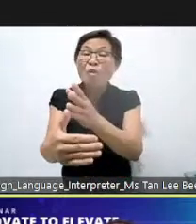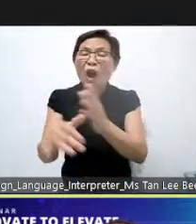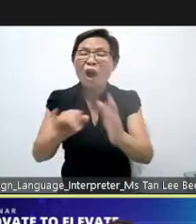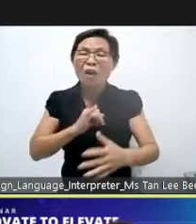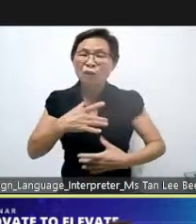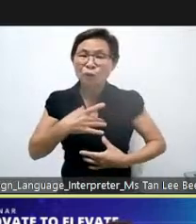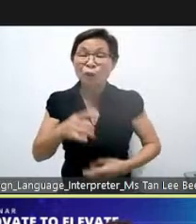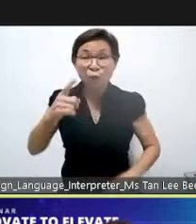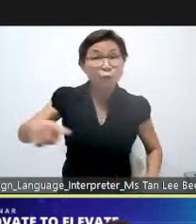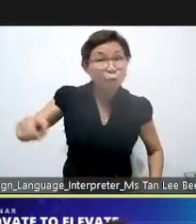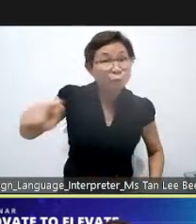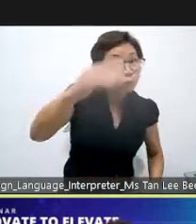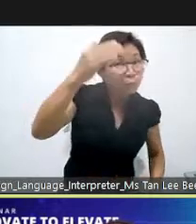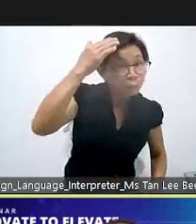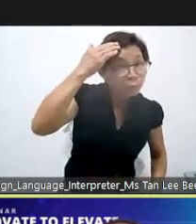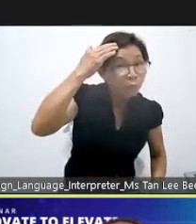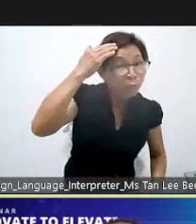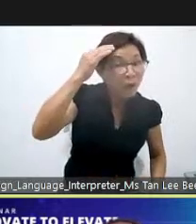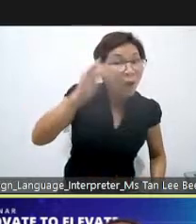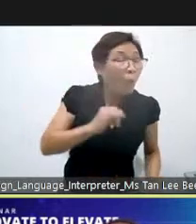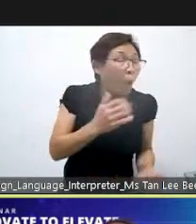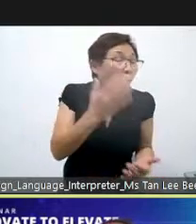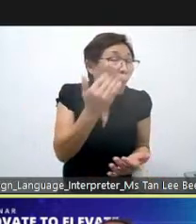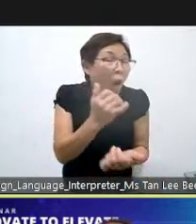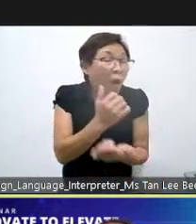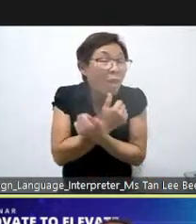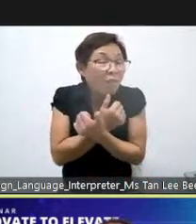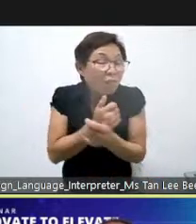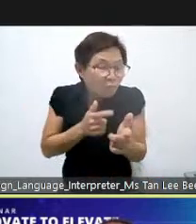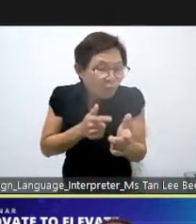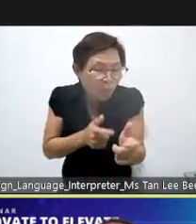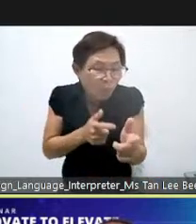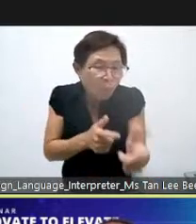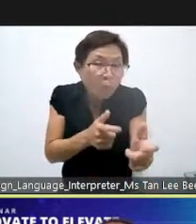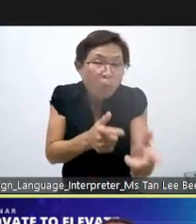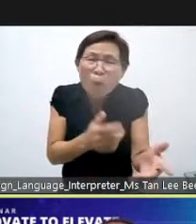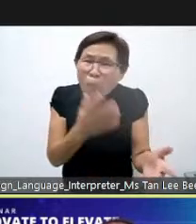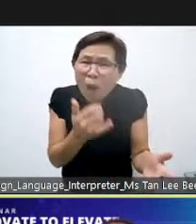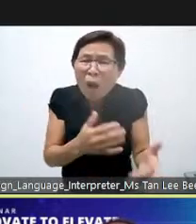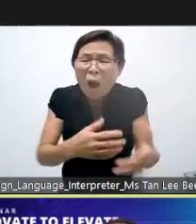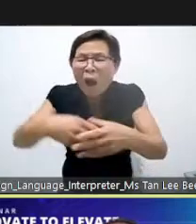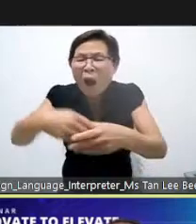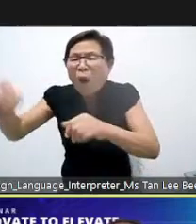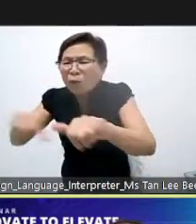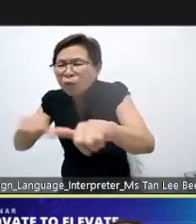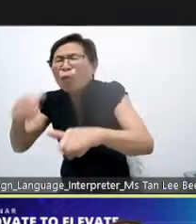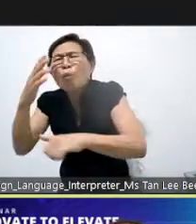you know why I'm love running and outdoor activity?